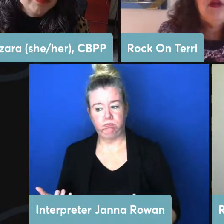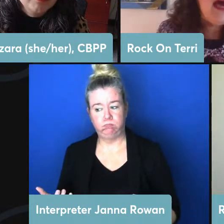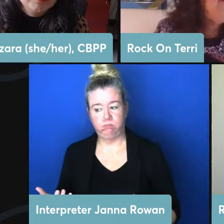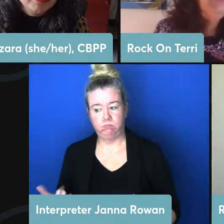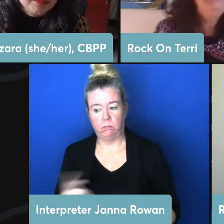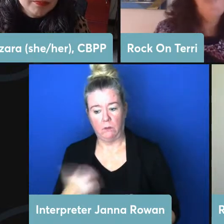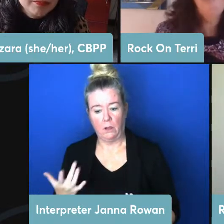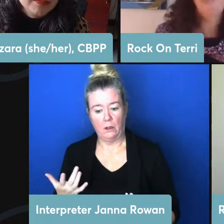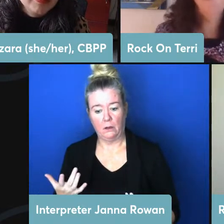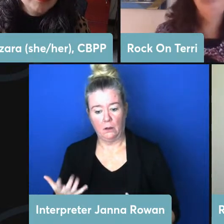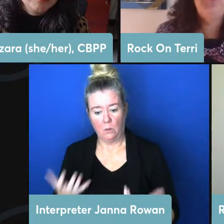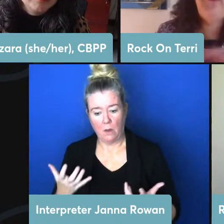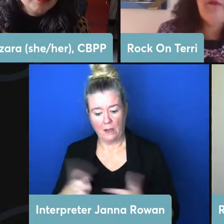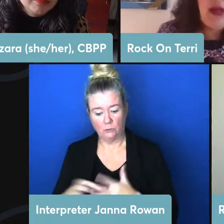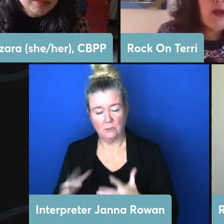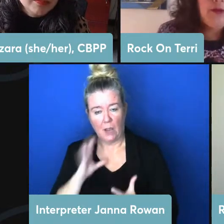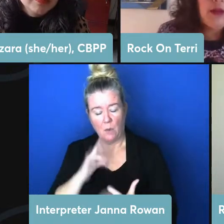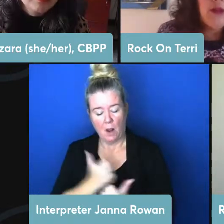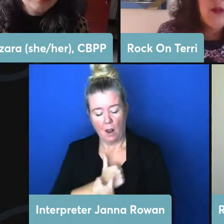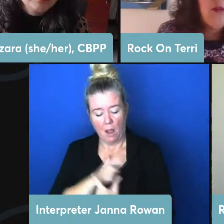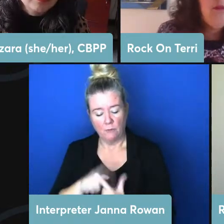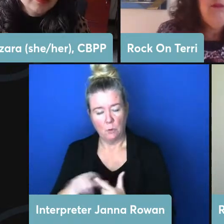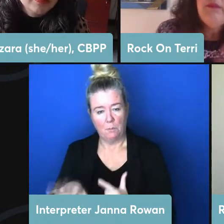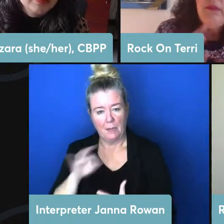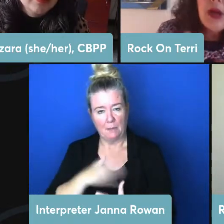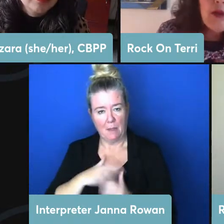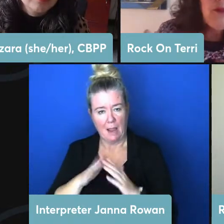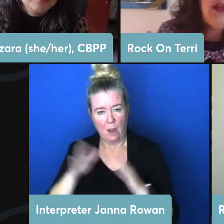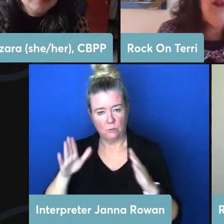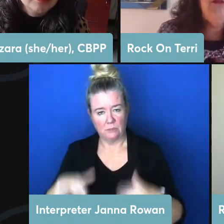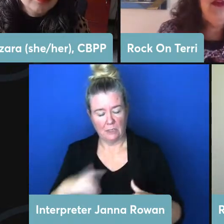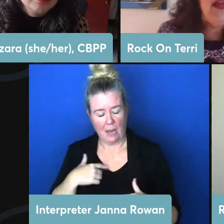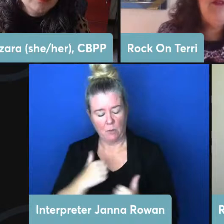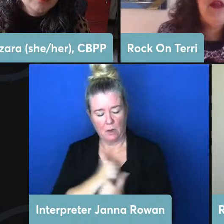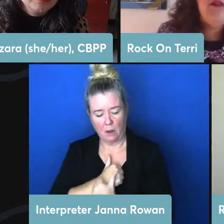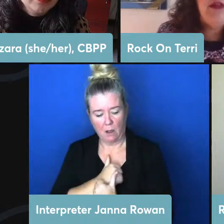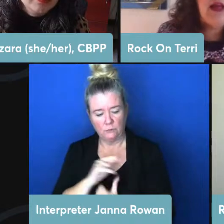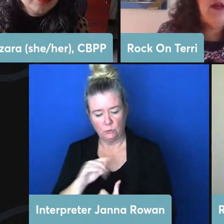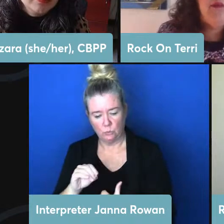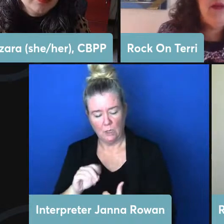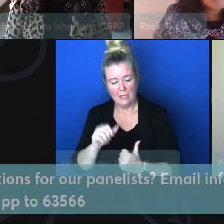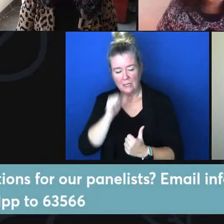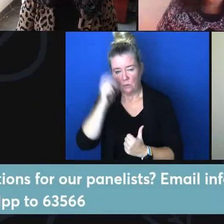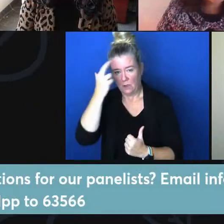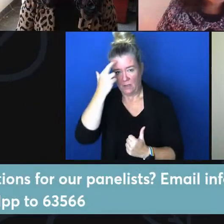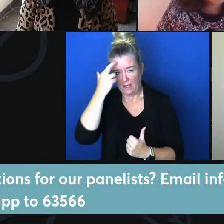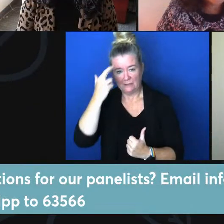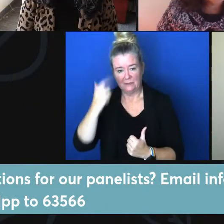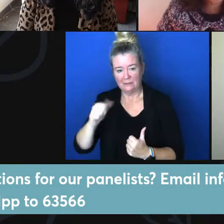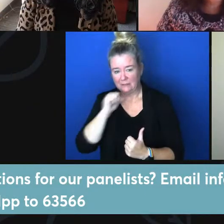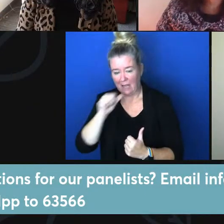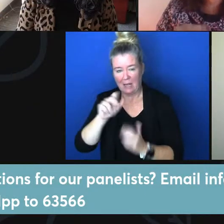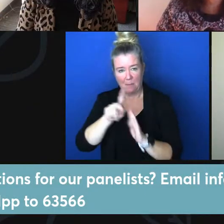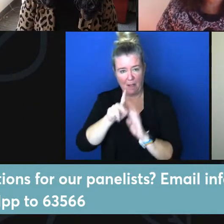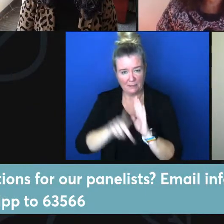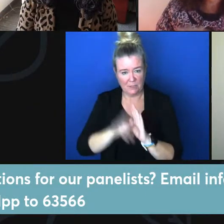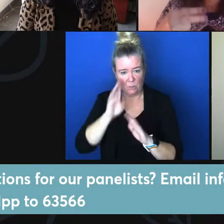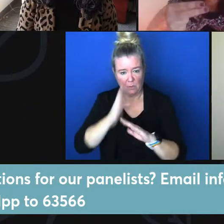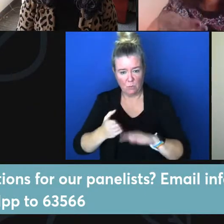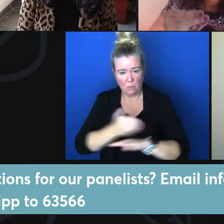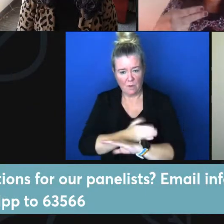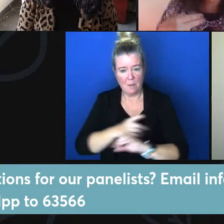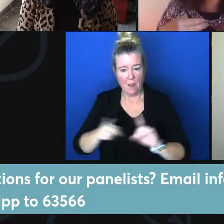housing. I would love choice in my housing. Again, realize that it's not going to be a policy that's going to improve it,